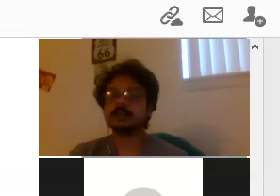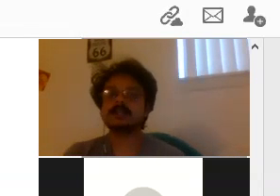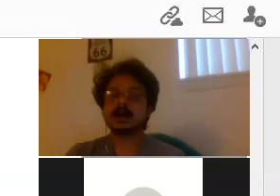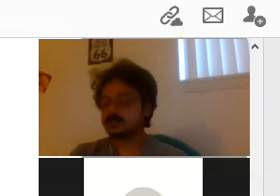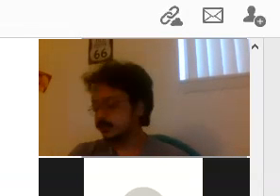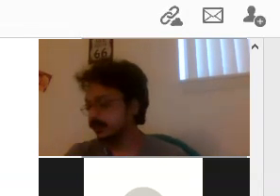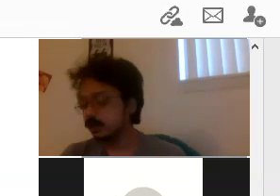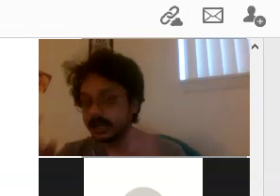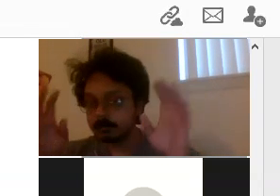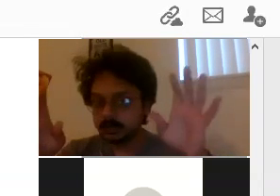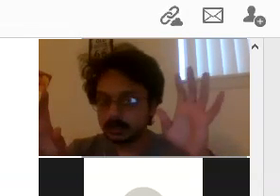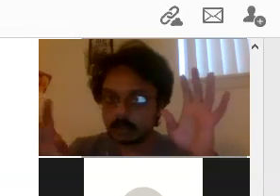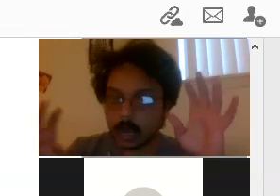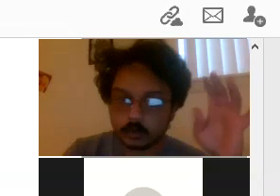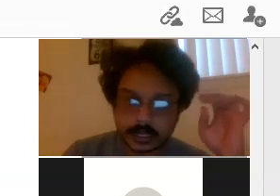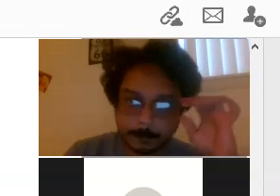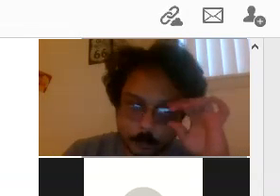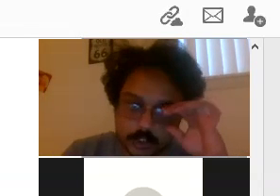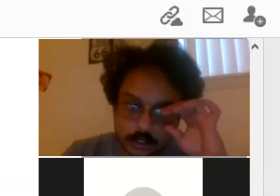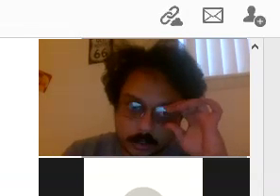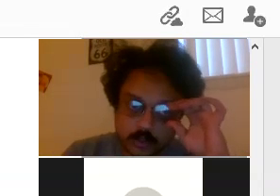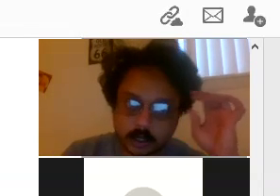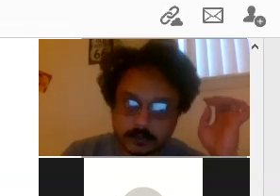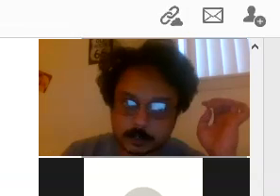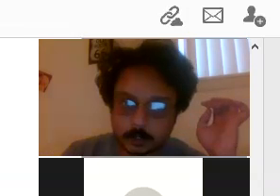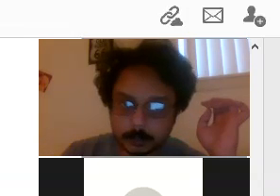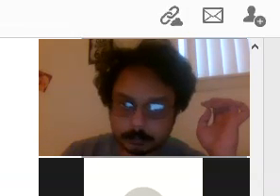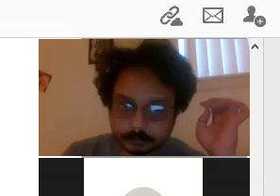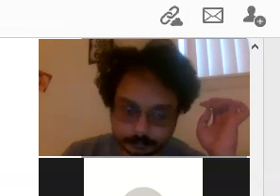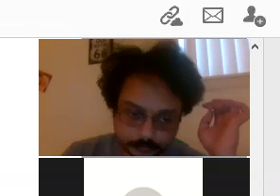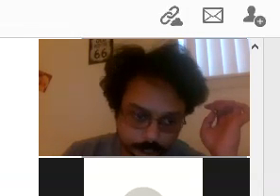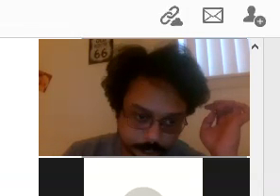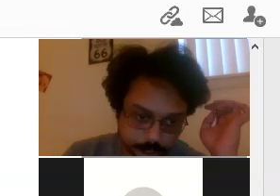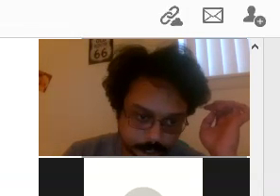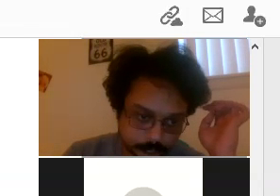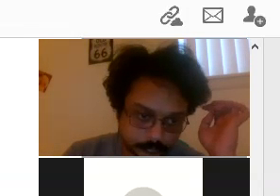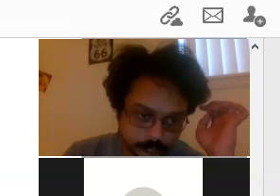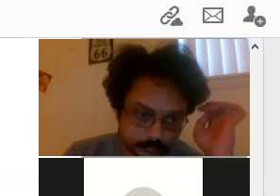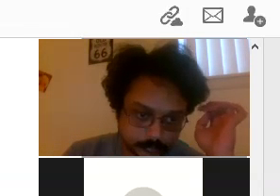Okay, I don't need the answer right now. Tell me, how would I approach to solve this problem?